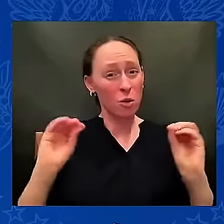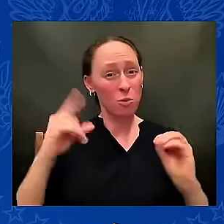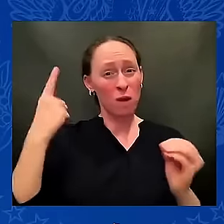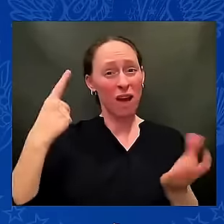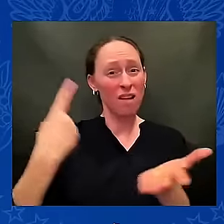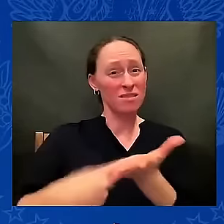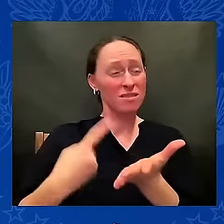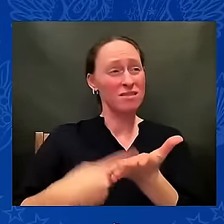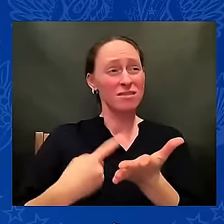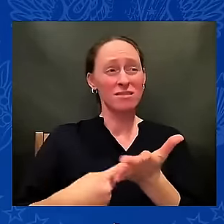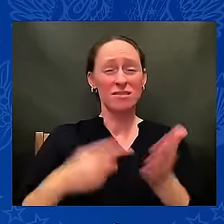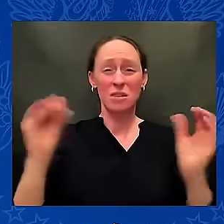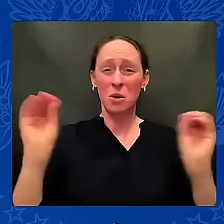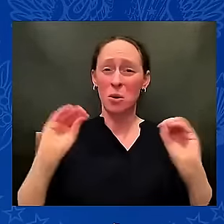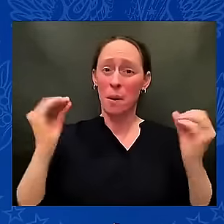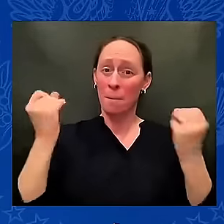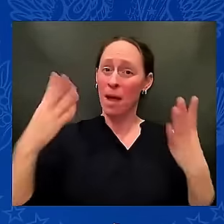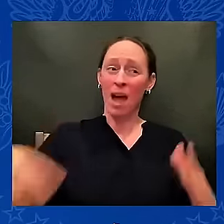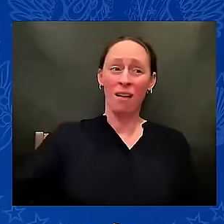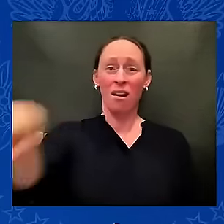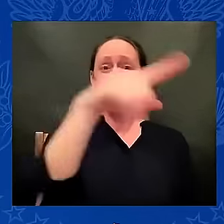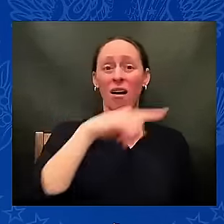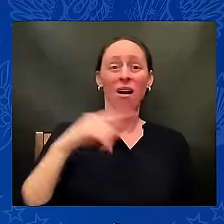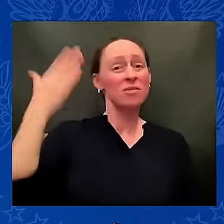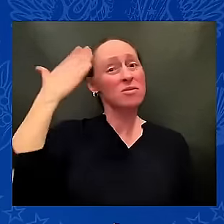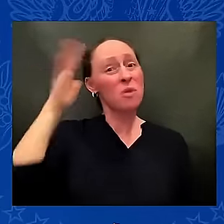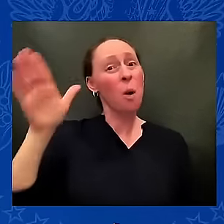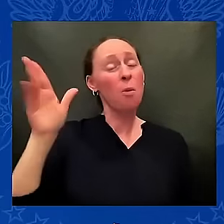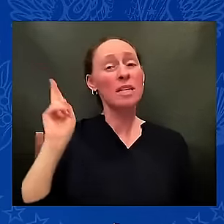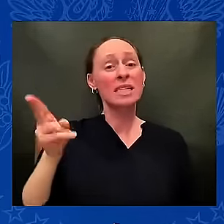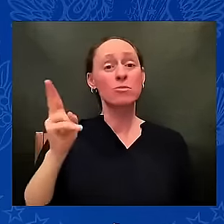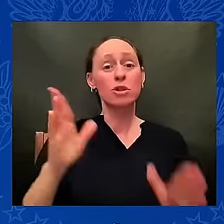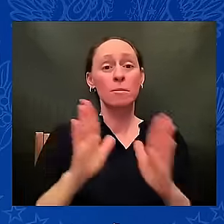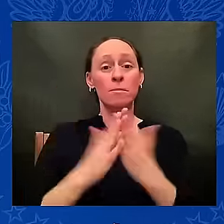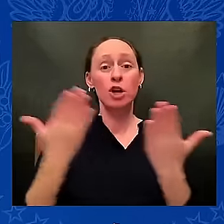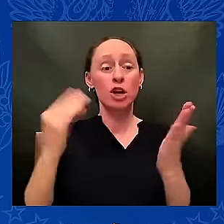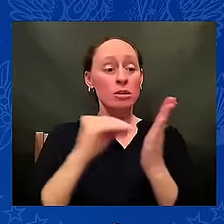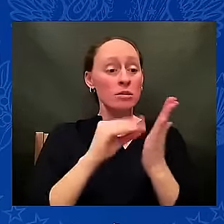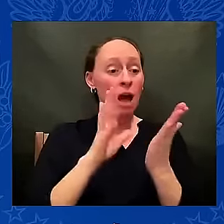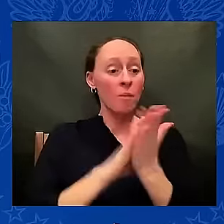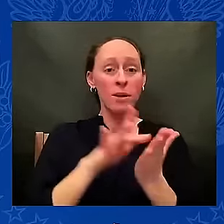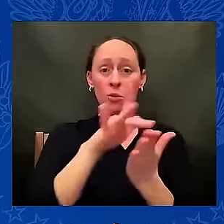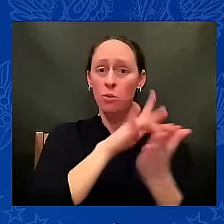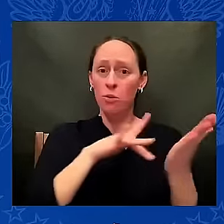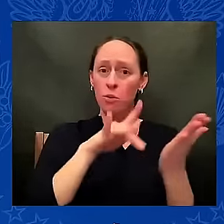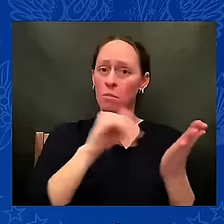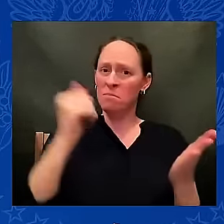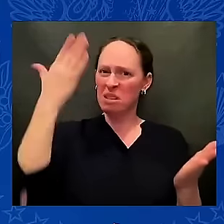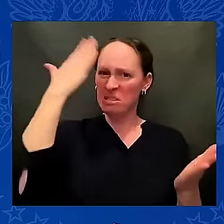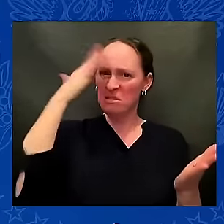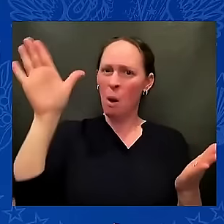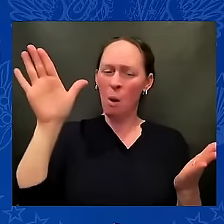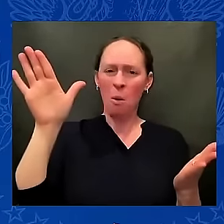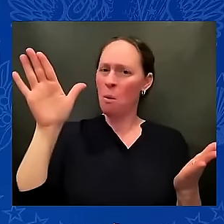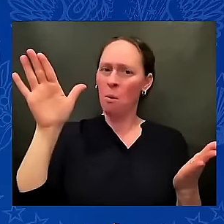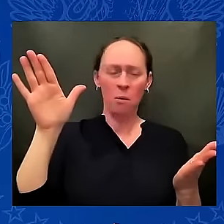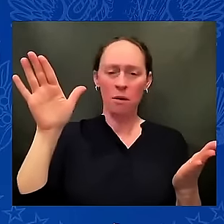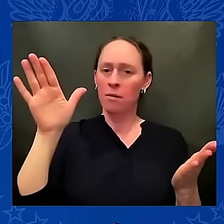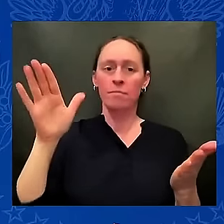Not written about in our history books. No. What about the people in Gaza? Not taught in our schools.